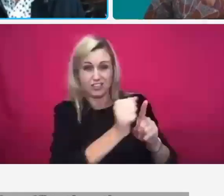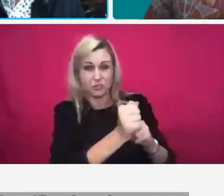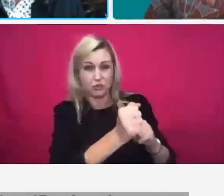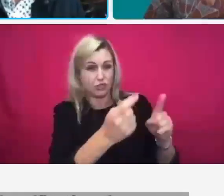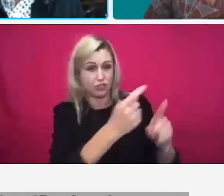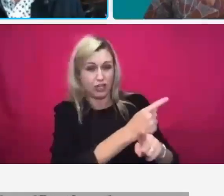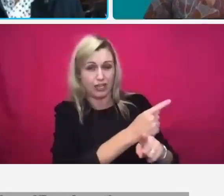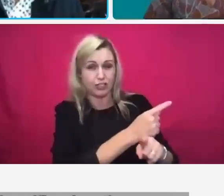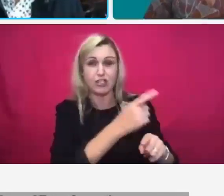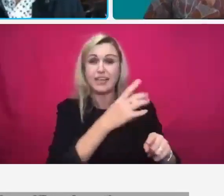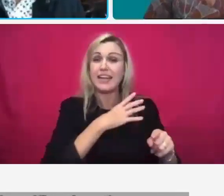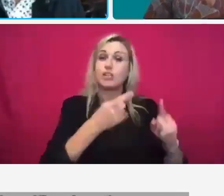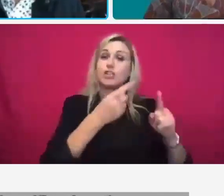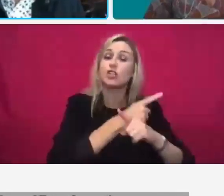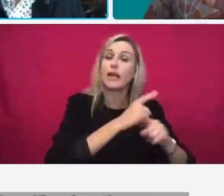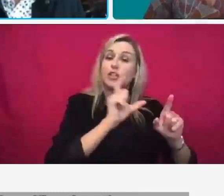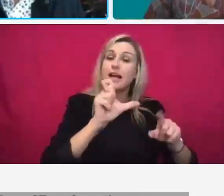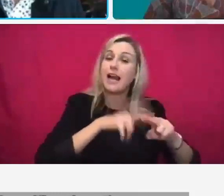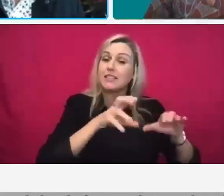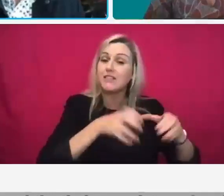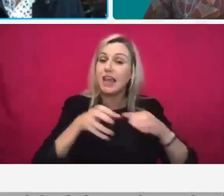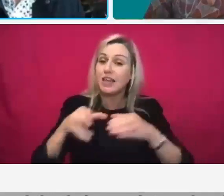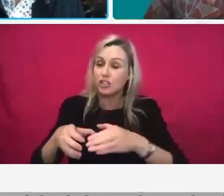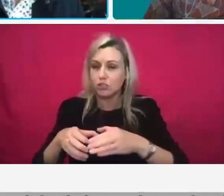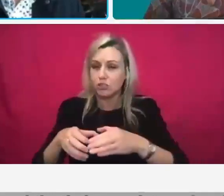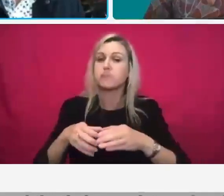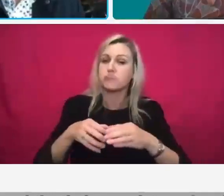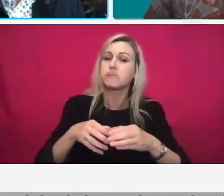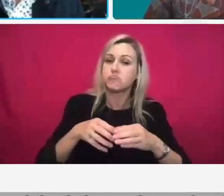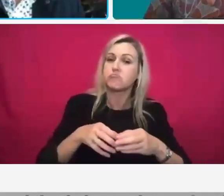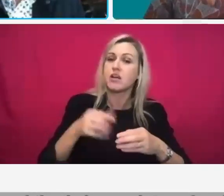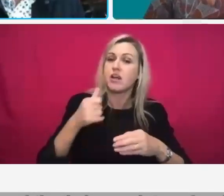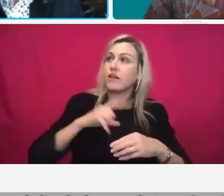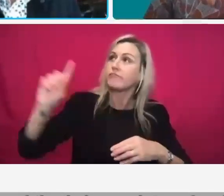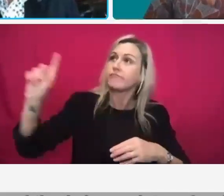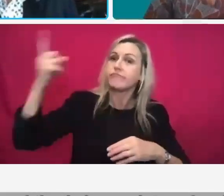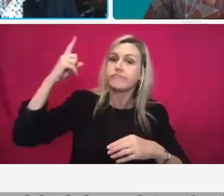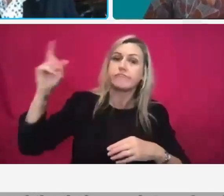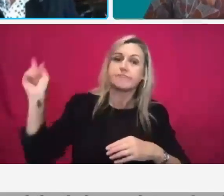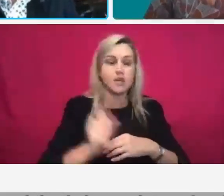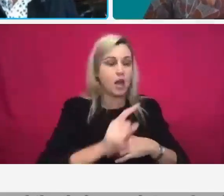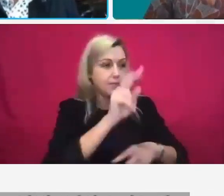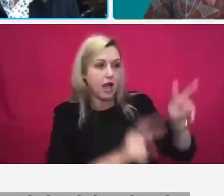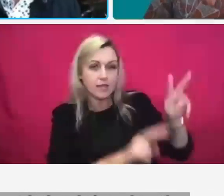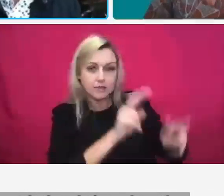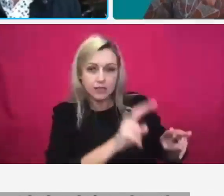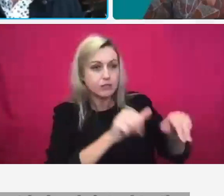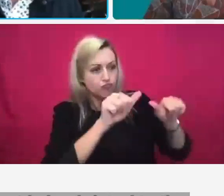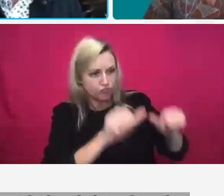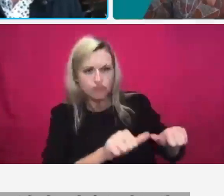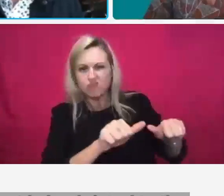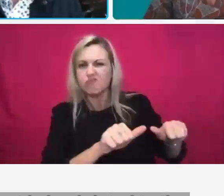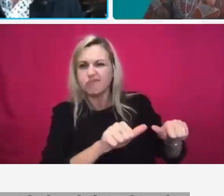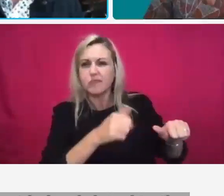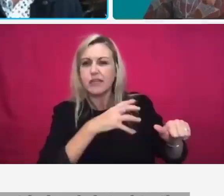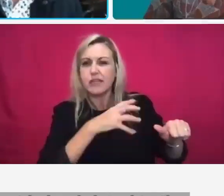funding classification, then once that assessment's been done and that's been determined to be right, then the